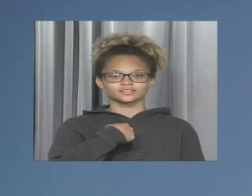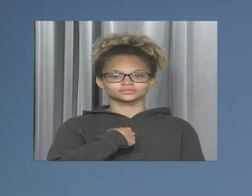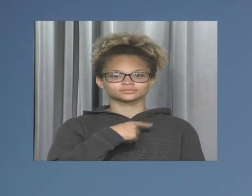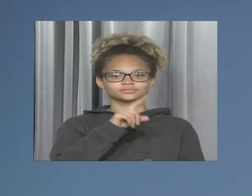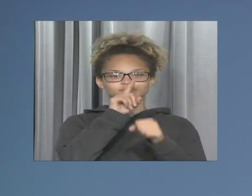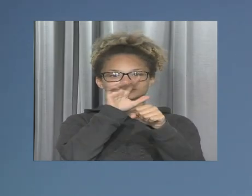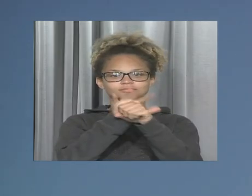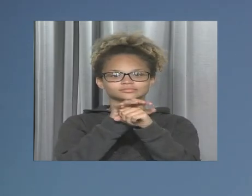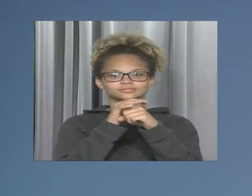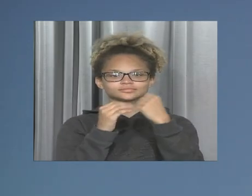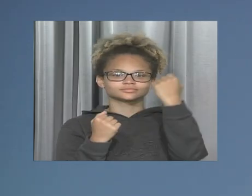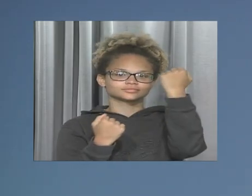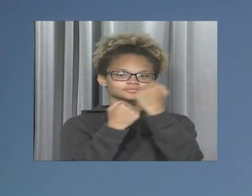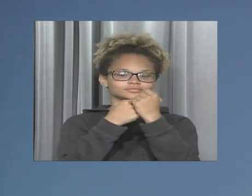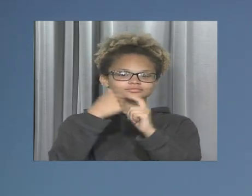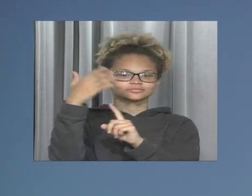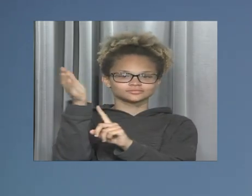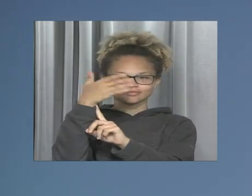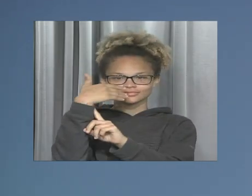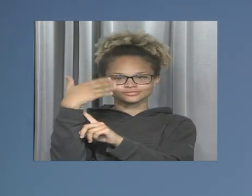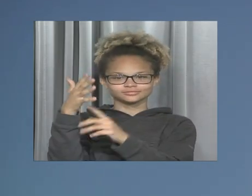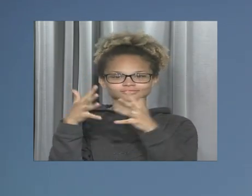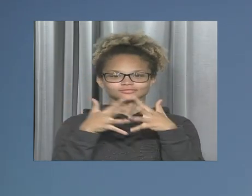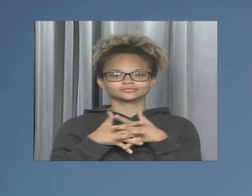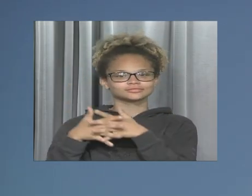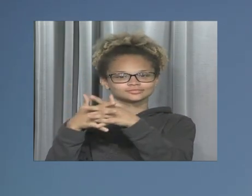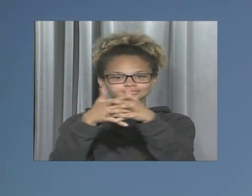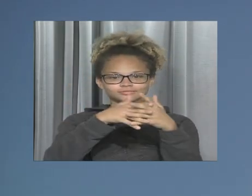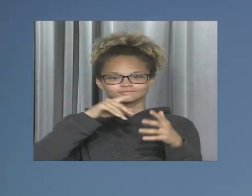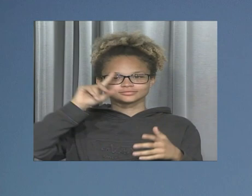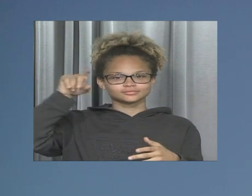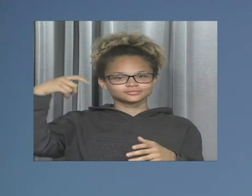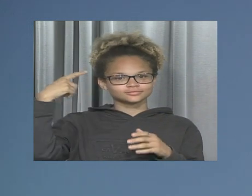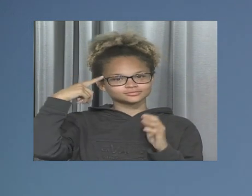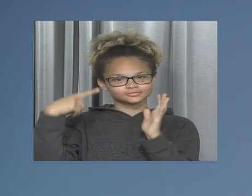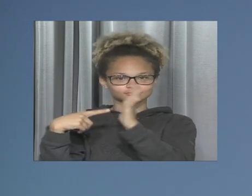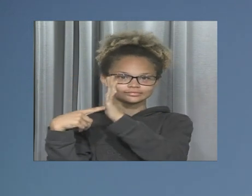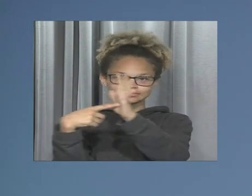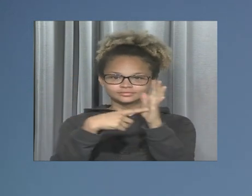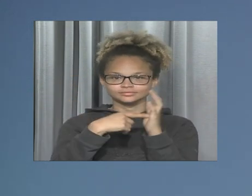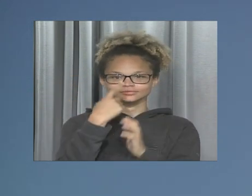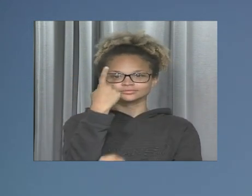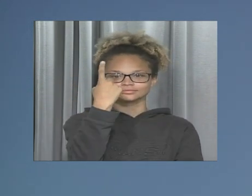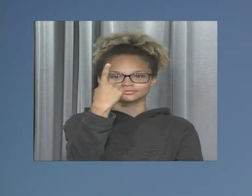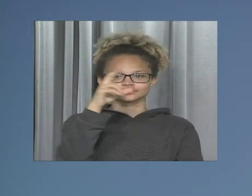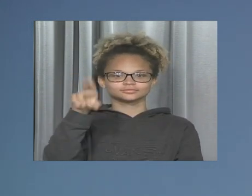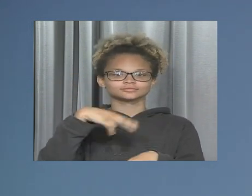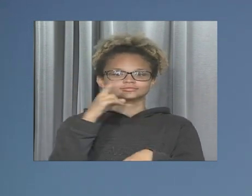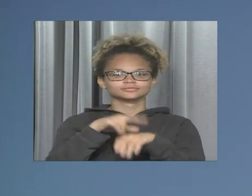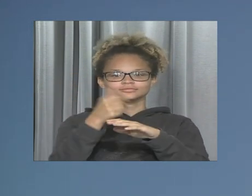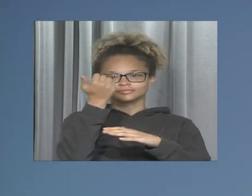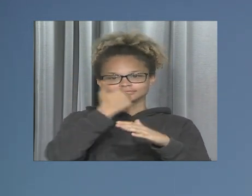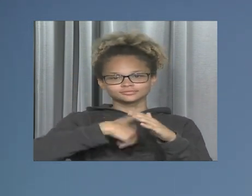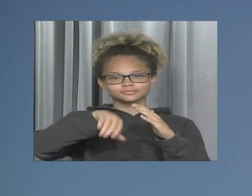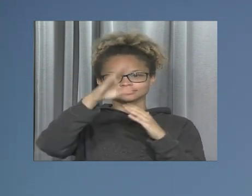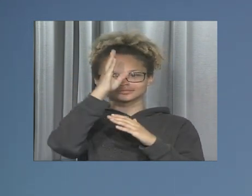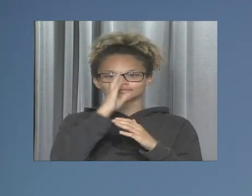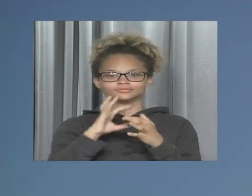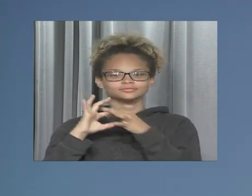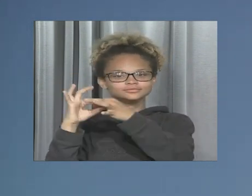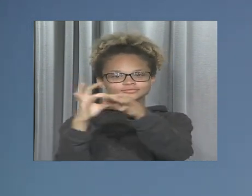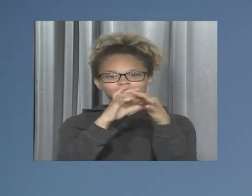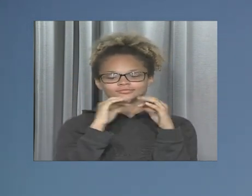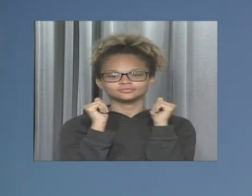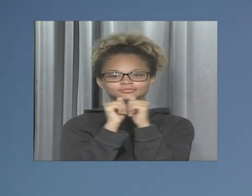I pledge allegiance to the flag of the United States of America and to the Republic for which it stands, one nation